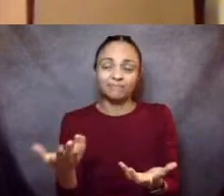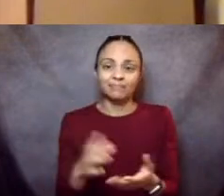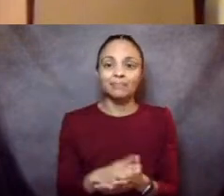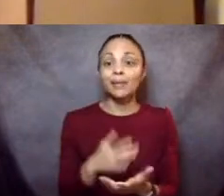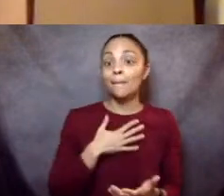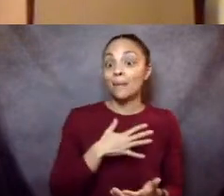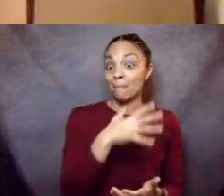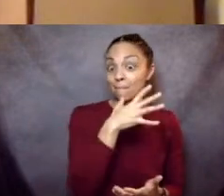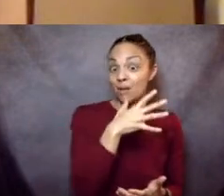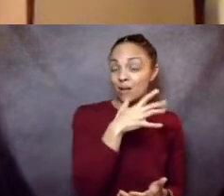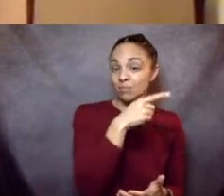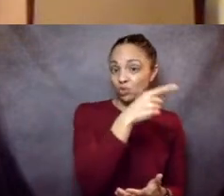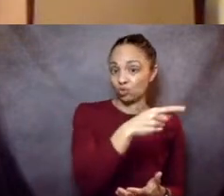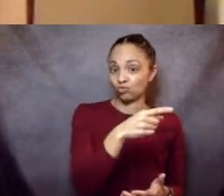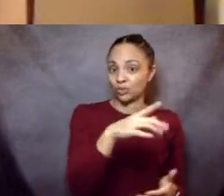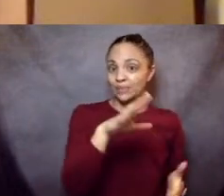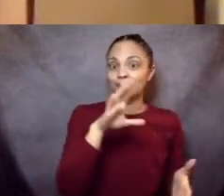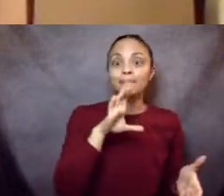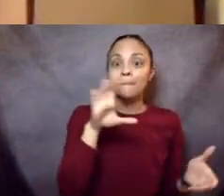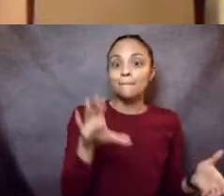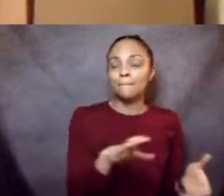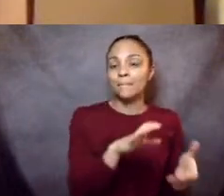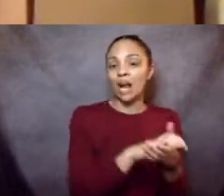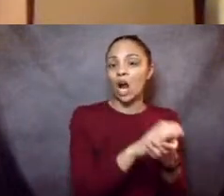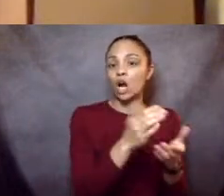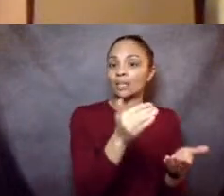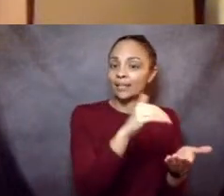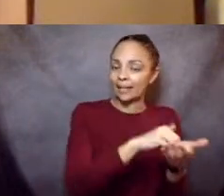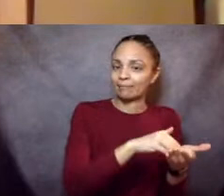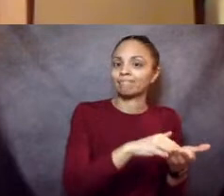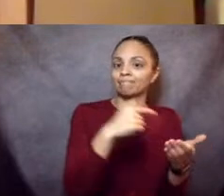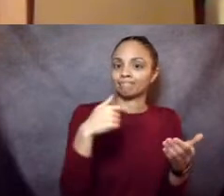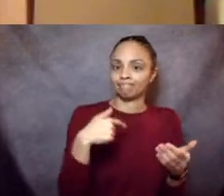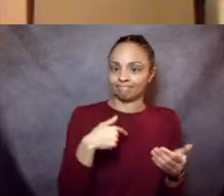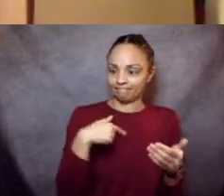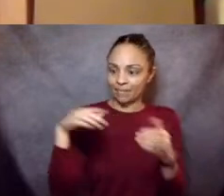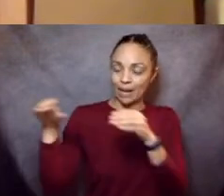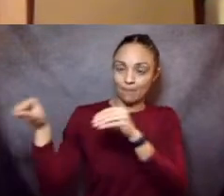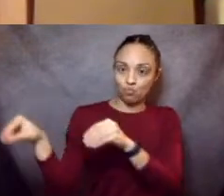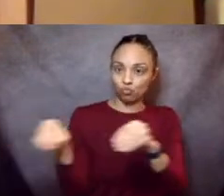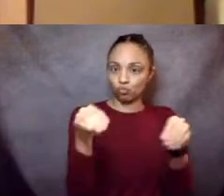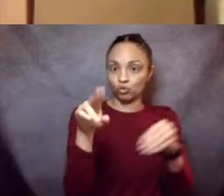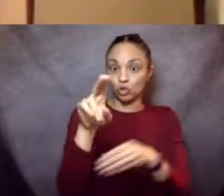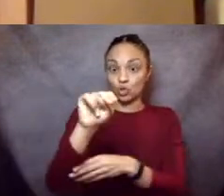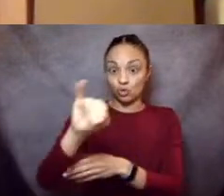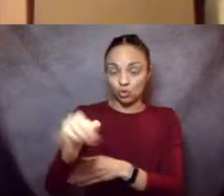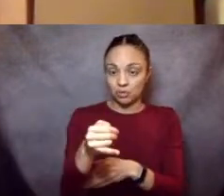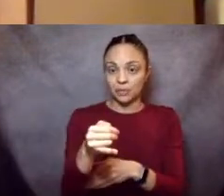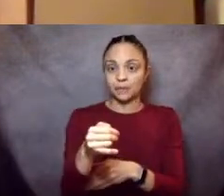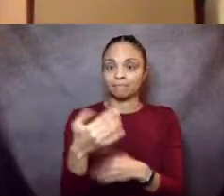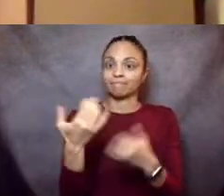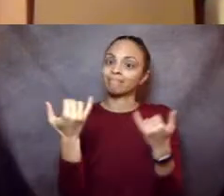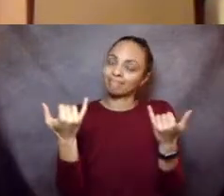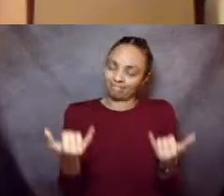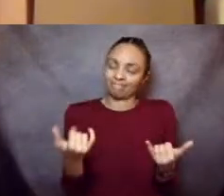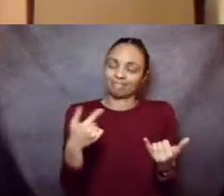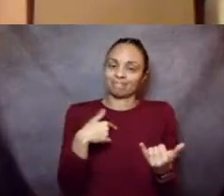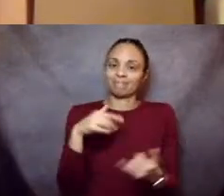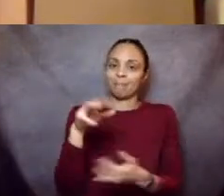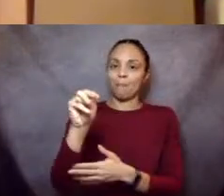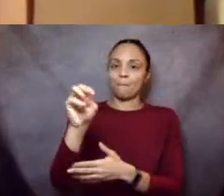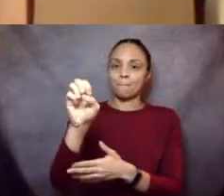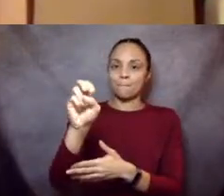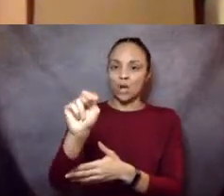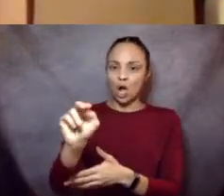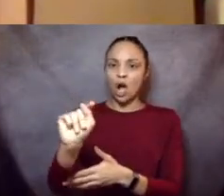remarried, and I ended up coming to New Jersey, which is how I ended up in Montclair, and